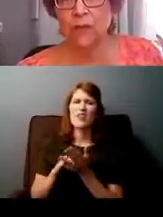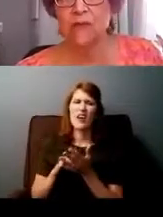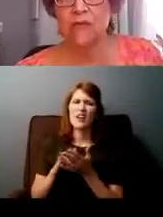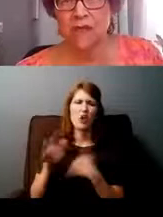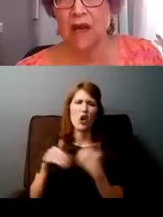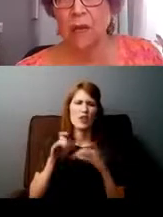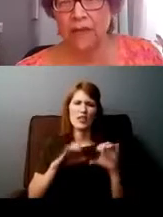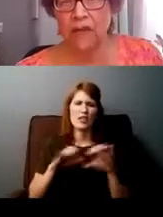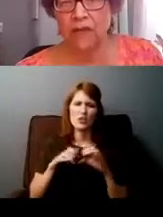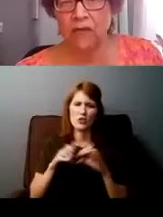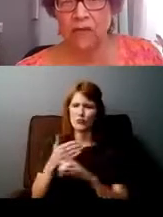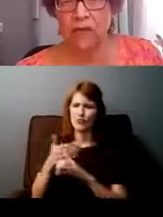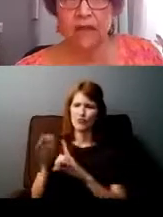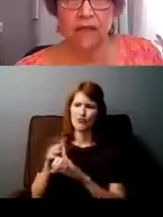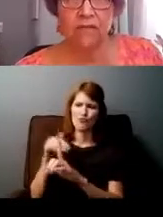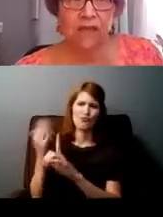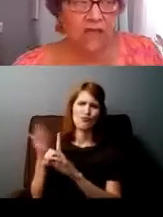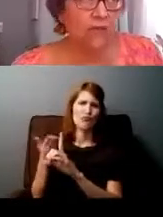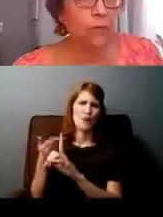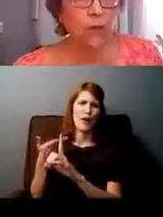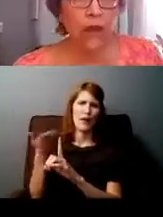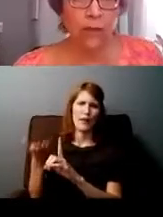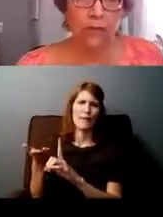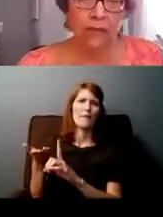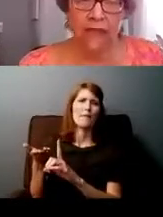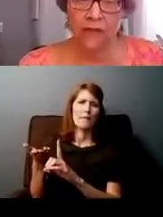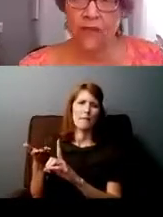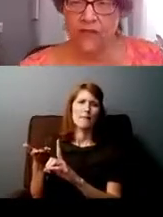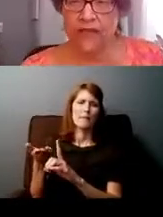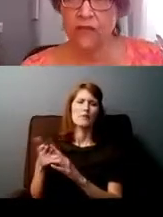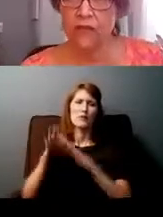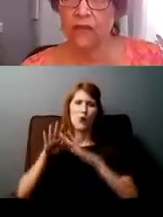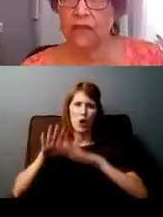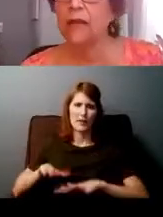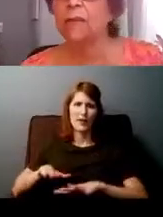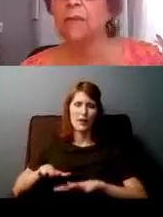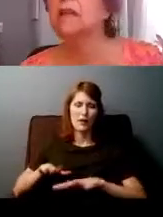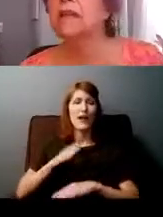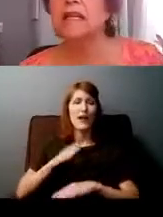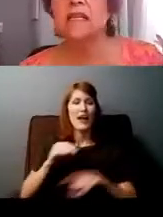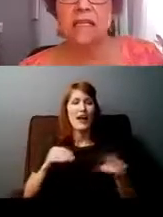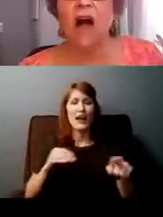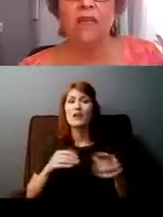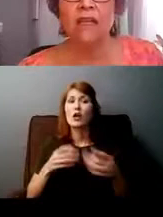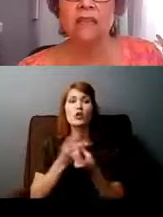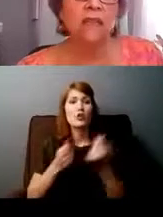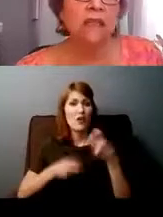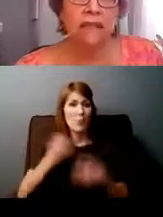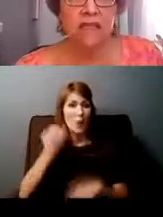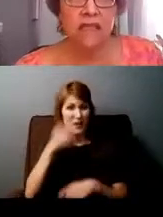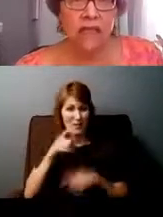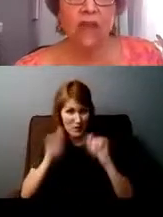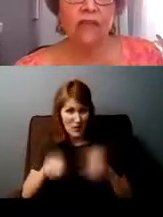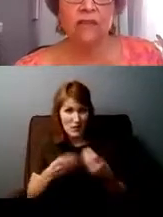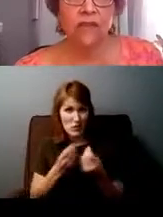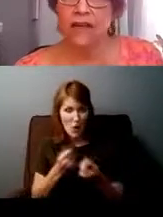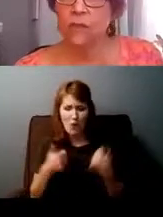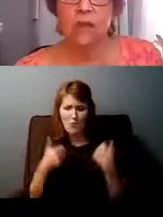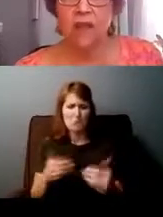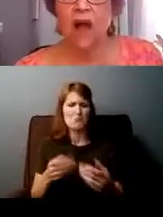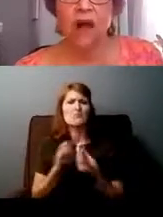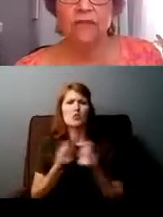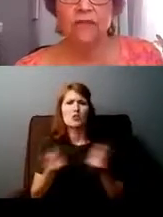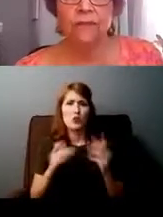the other person to calm down and then solve the problem. If it's in your capability to solve it, then solve it, get